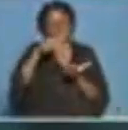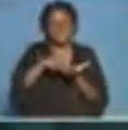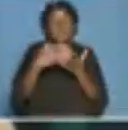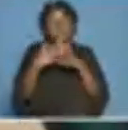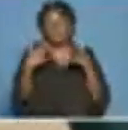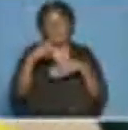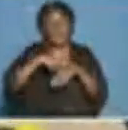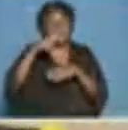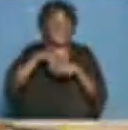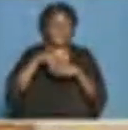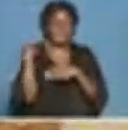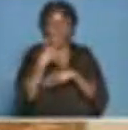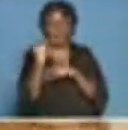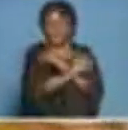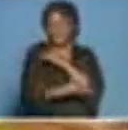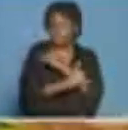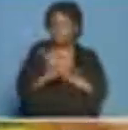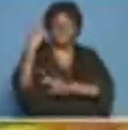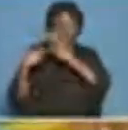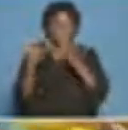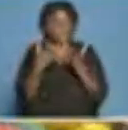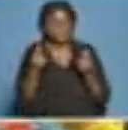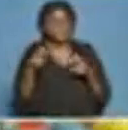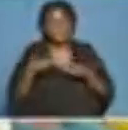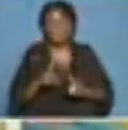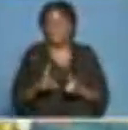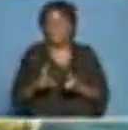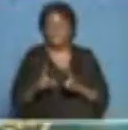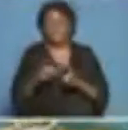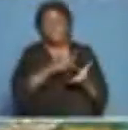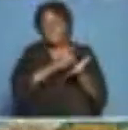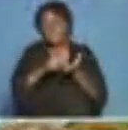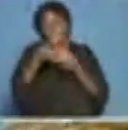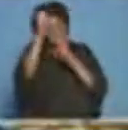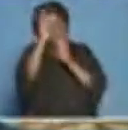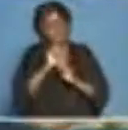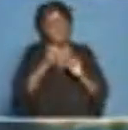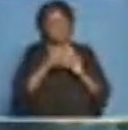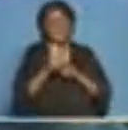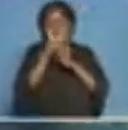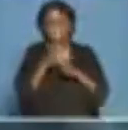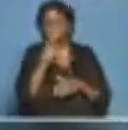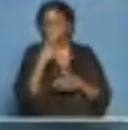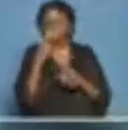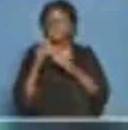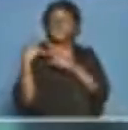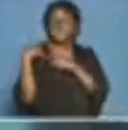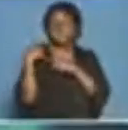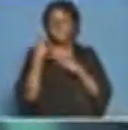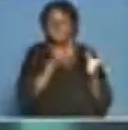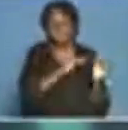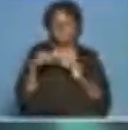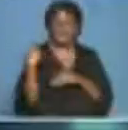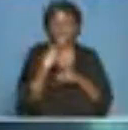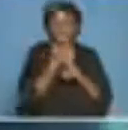to do it in a way that would pay tribute to the leaders who were responsible for getting us from independence till now. And so